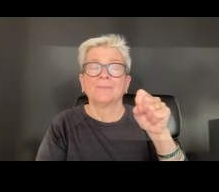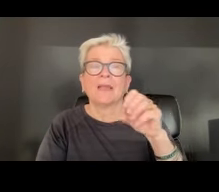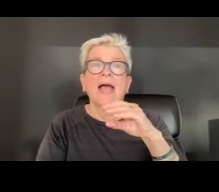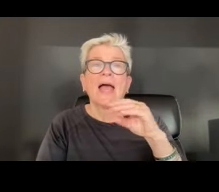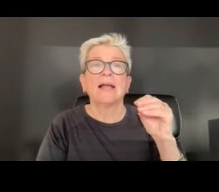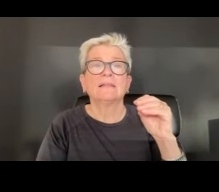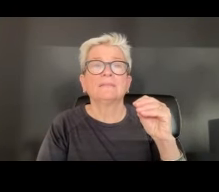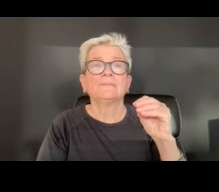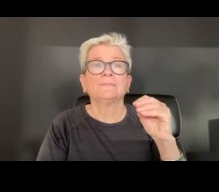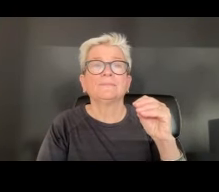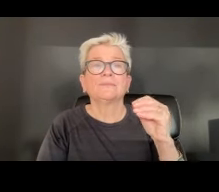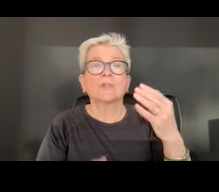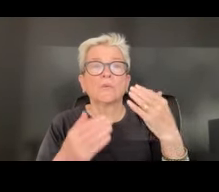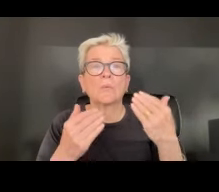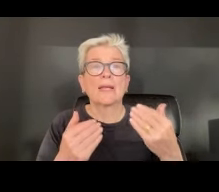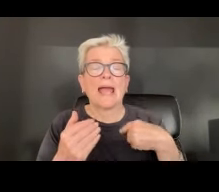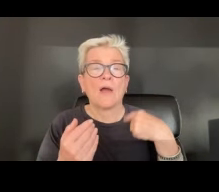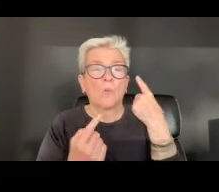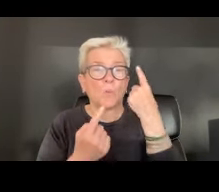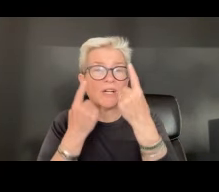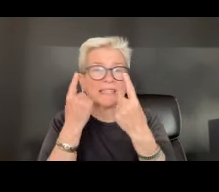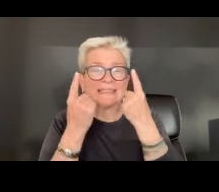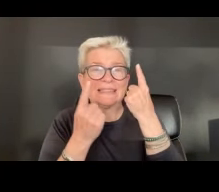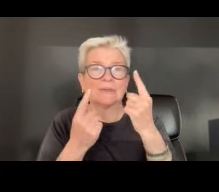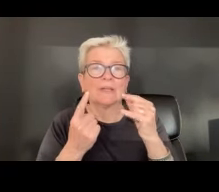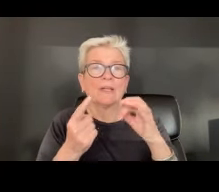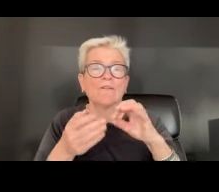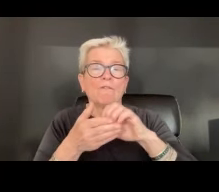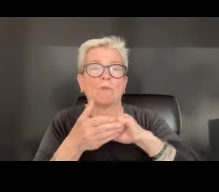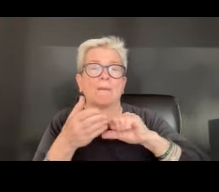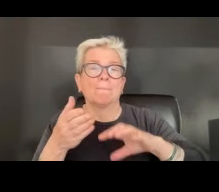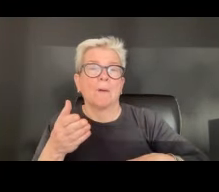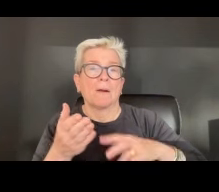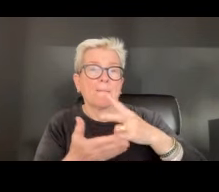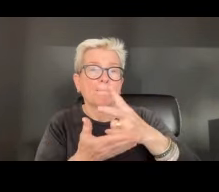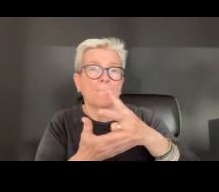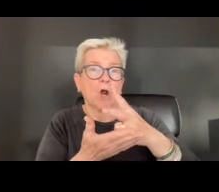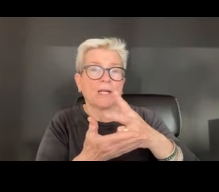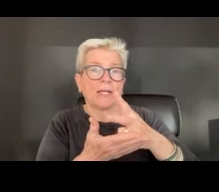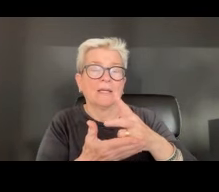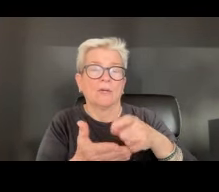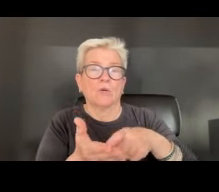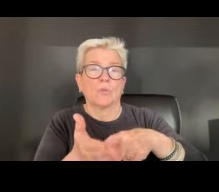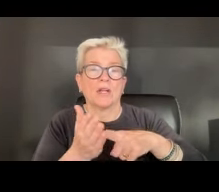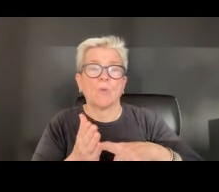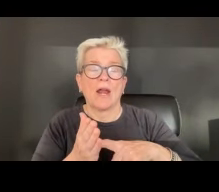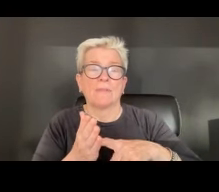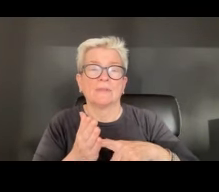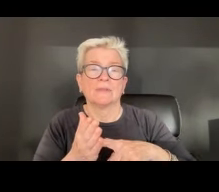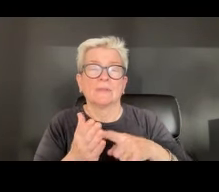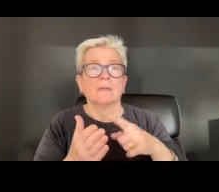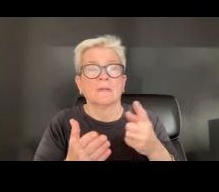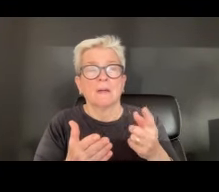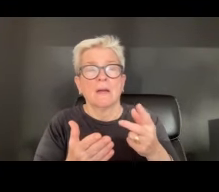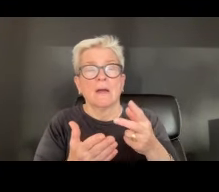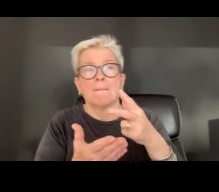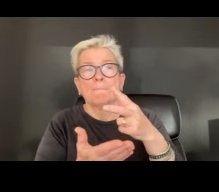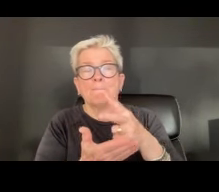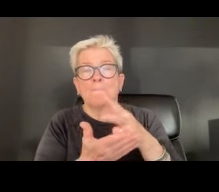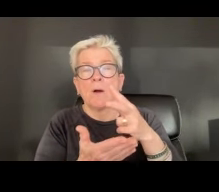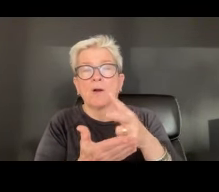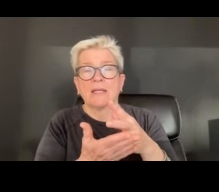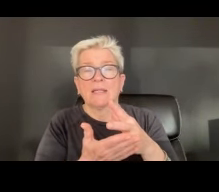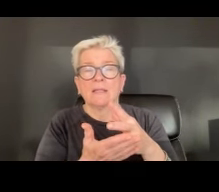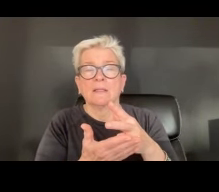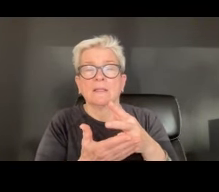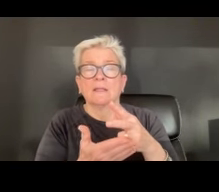And obviously right now we're considering whether we would remove parking requirements. Ultimately, parking, it was mostly been driven